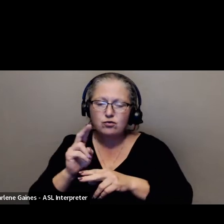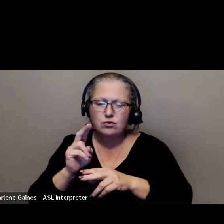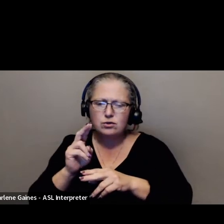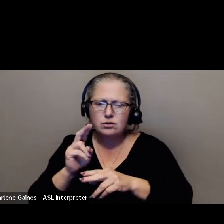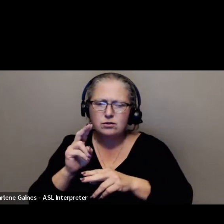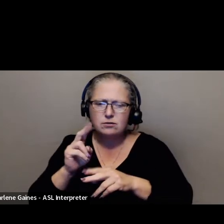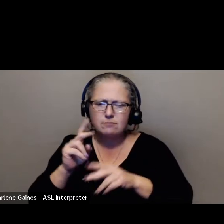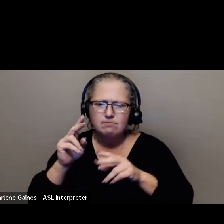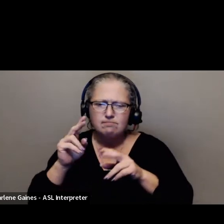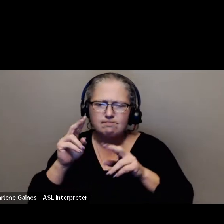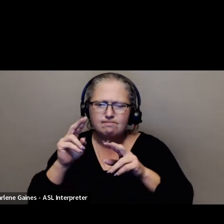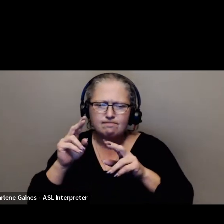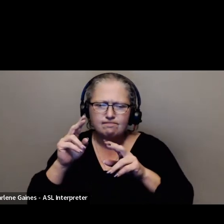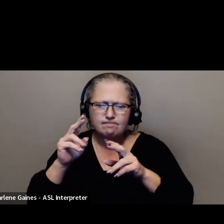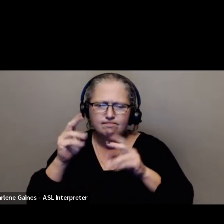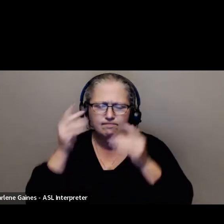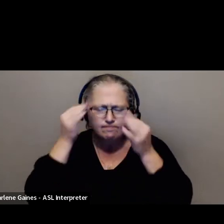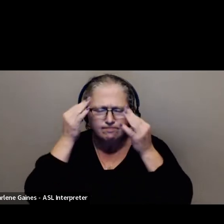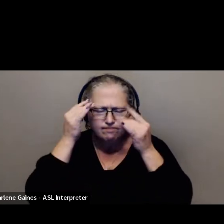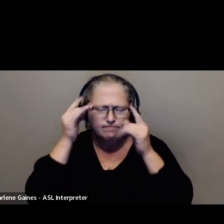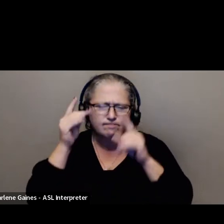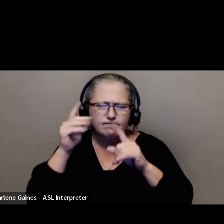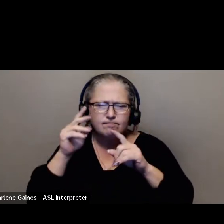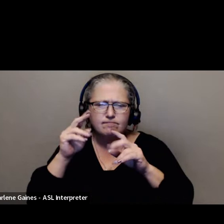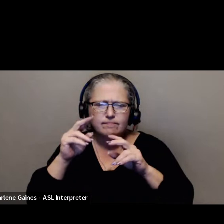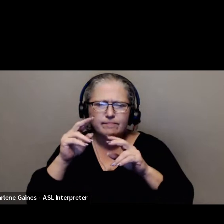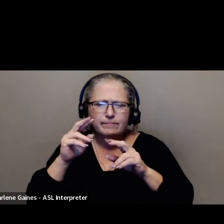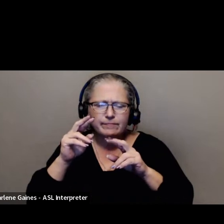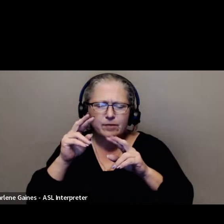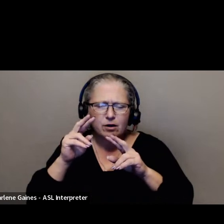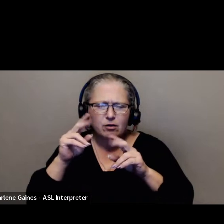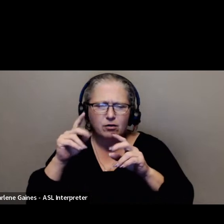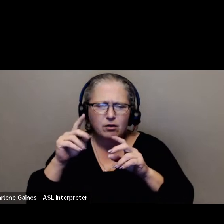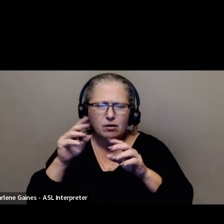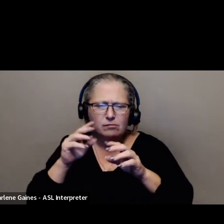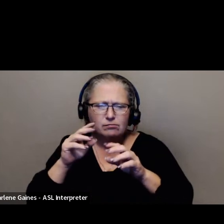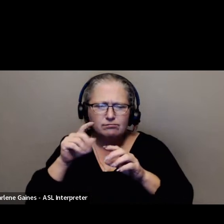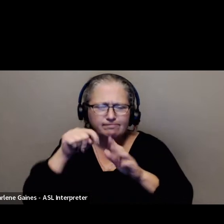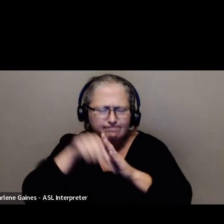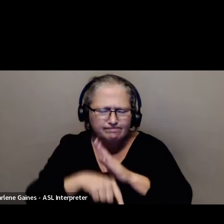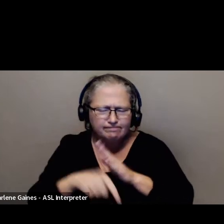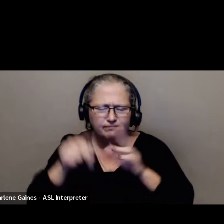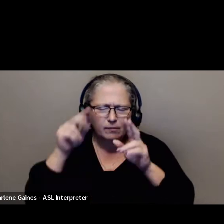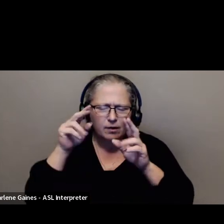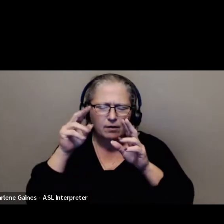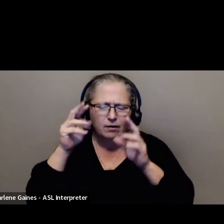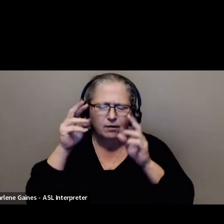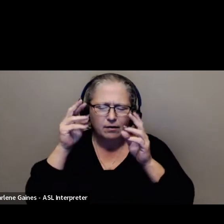on facts and not on emotions. And